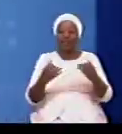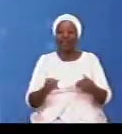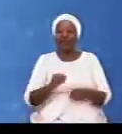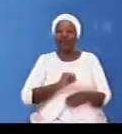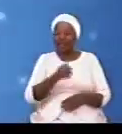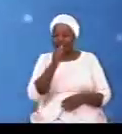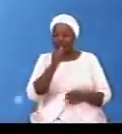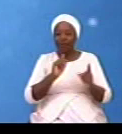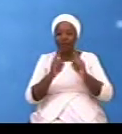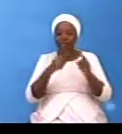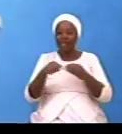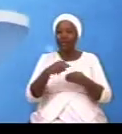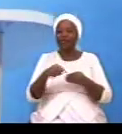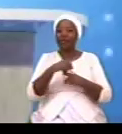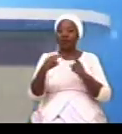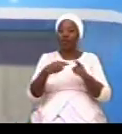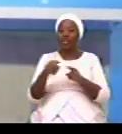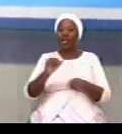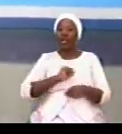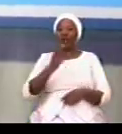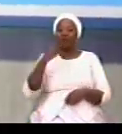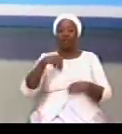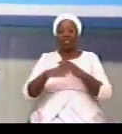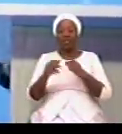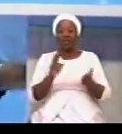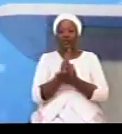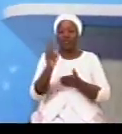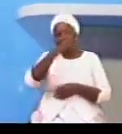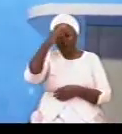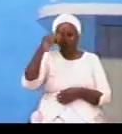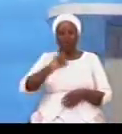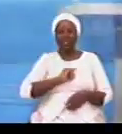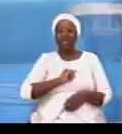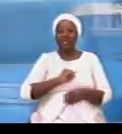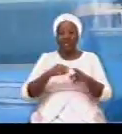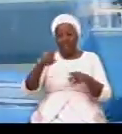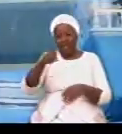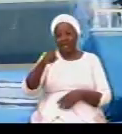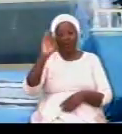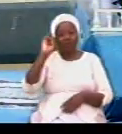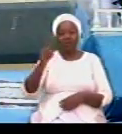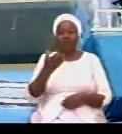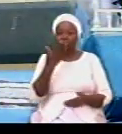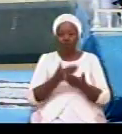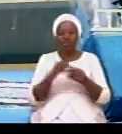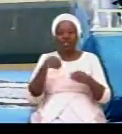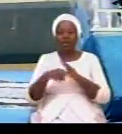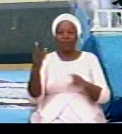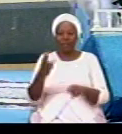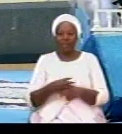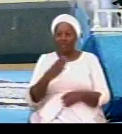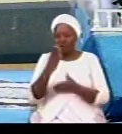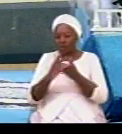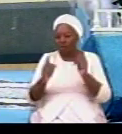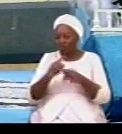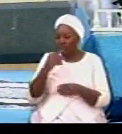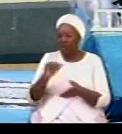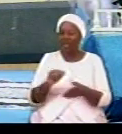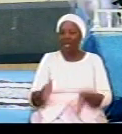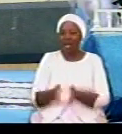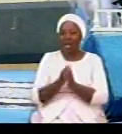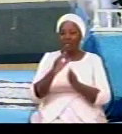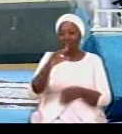good in maths. Some people had asked me to take, WHATAPP exam,